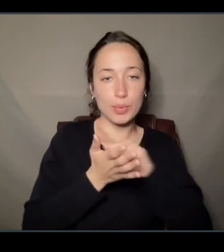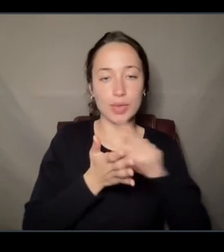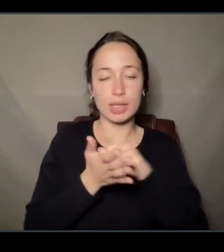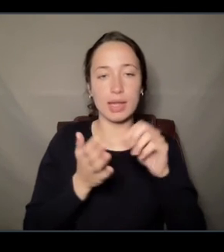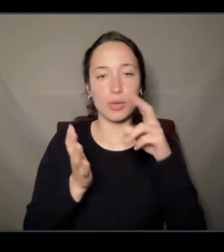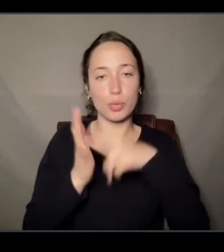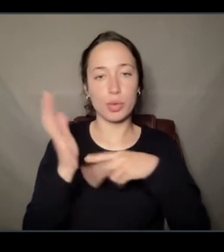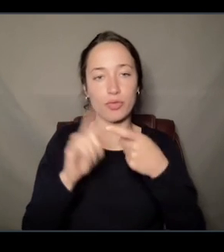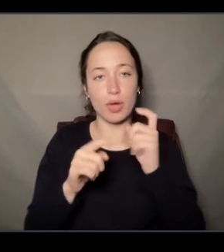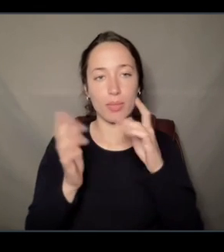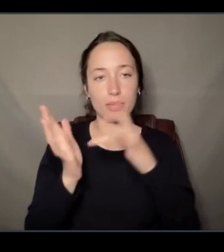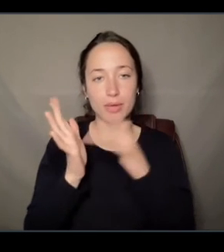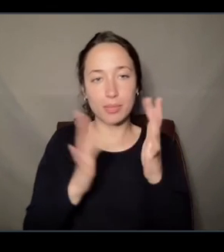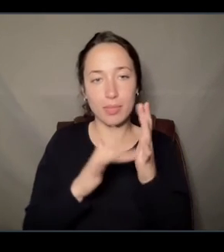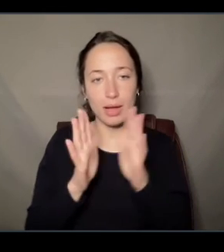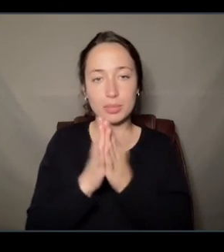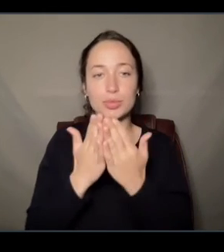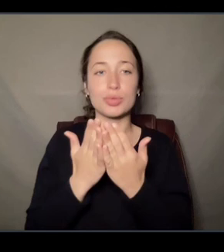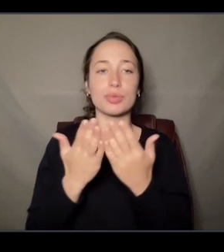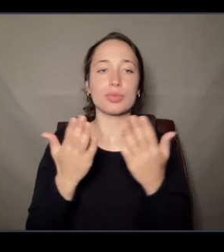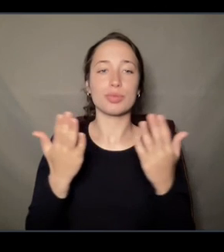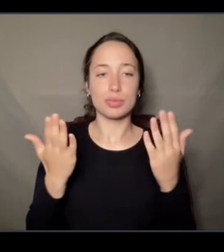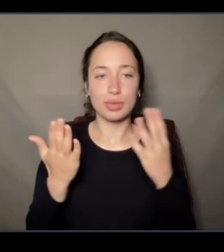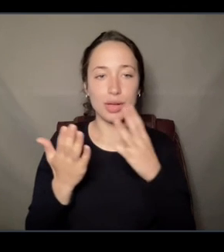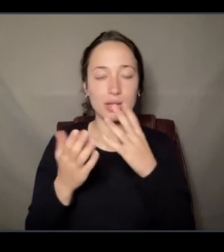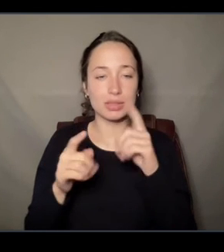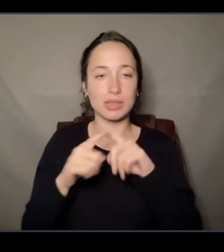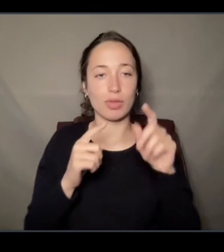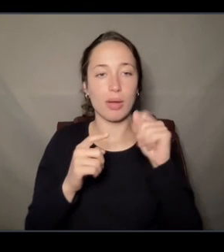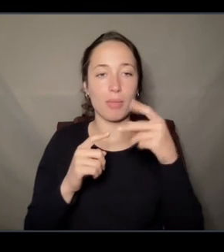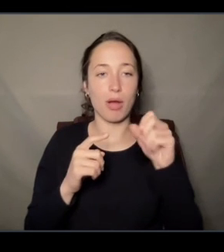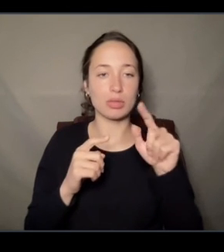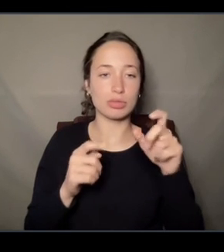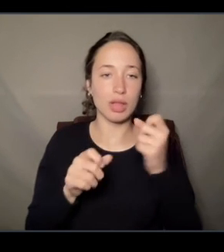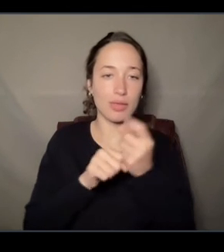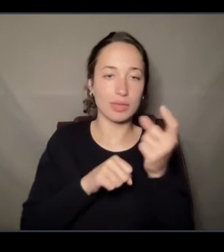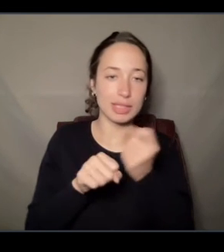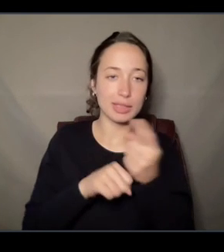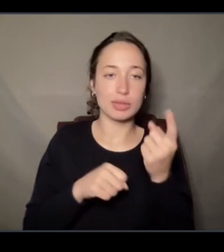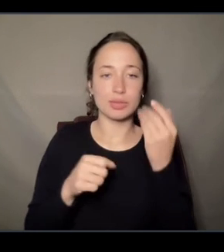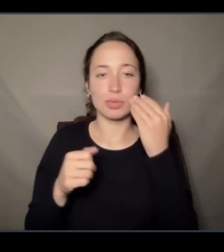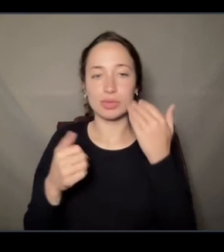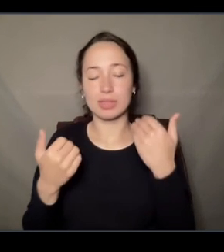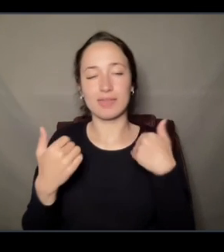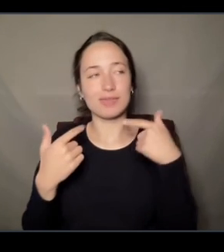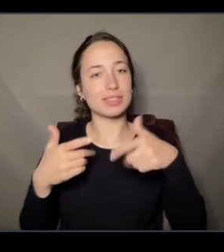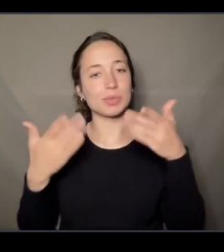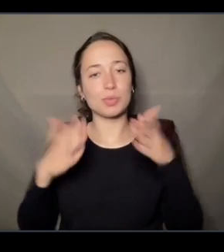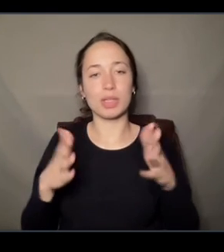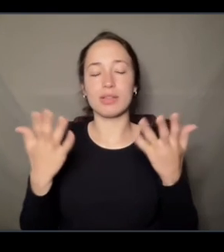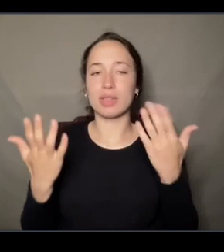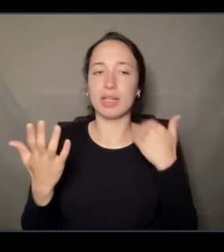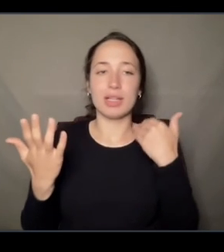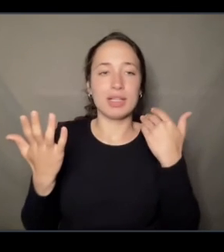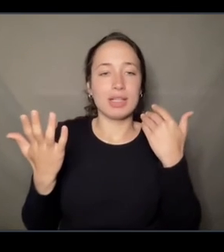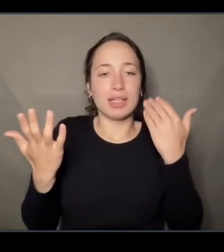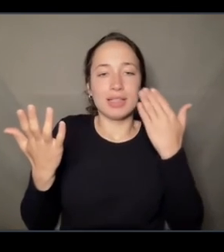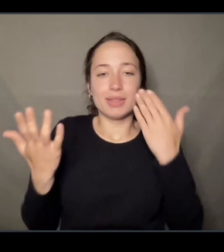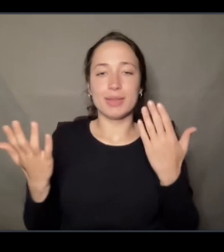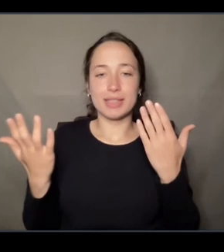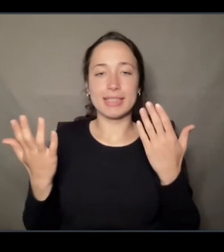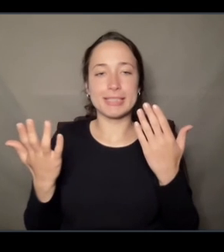week, and we were read from the Bible and a different apostle every year. Just, I don't know, there's this way that I know